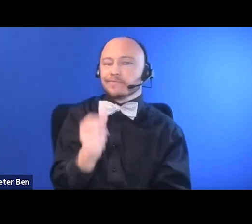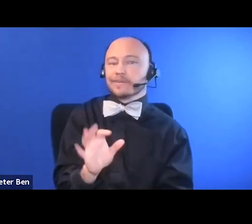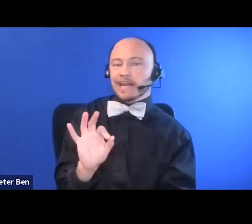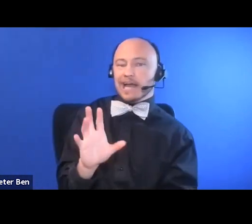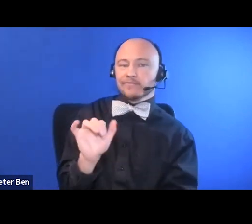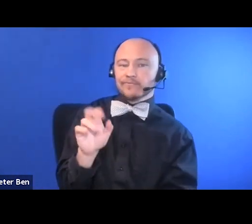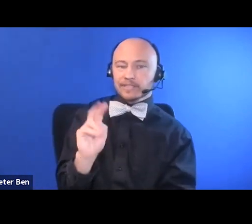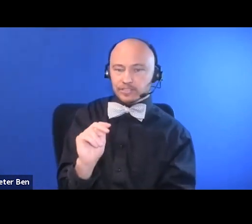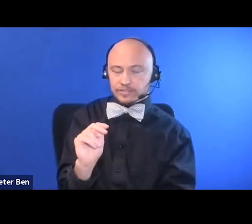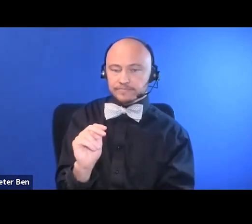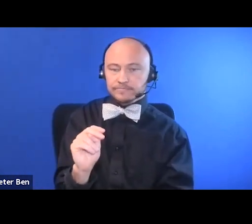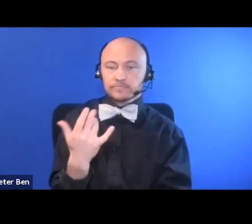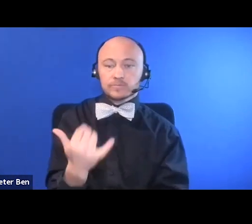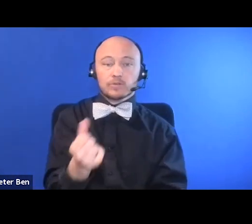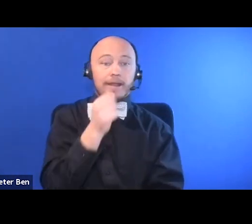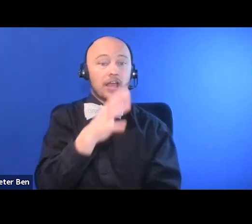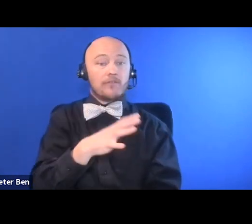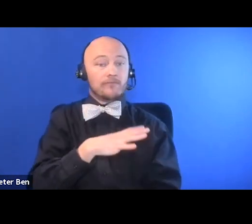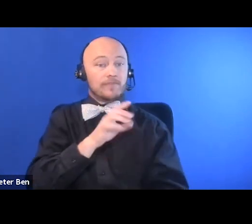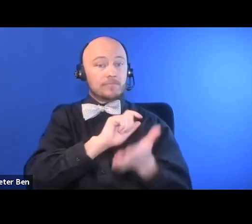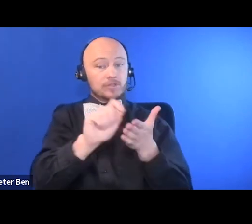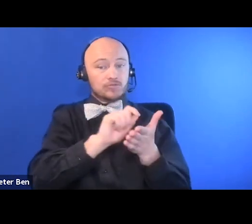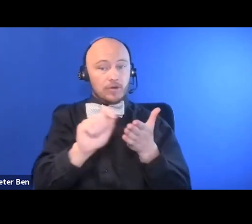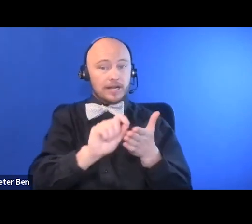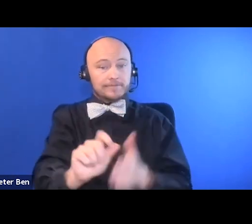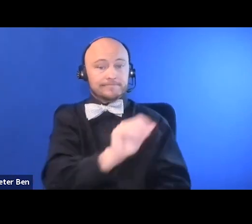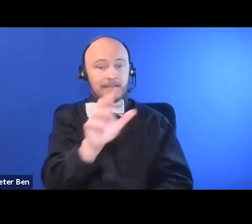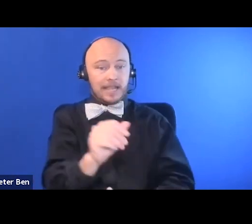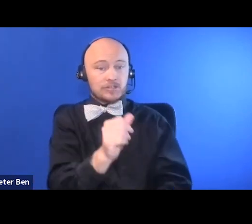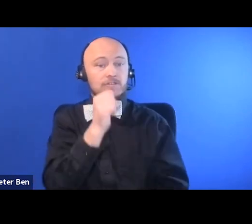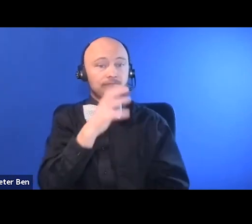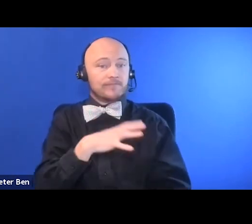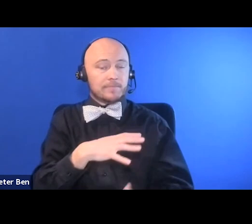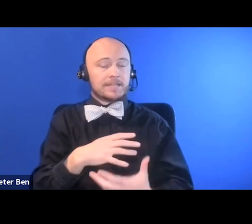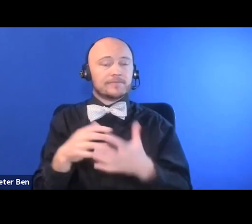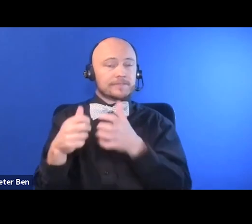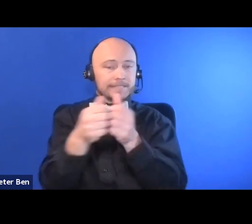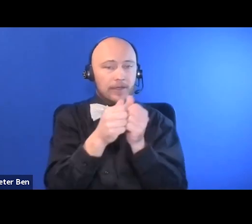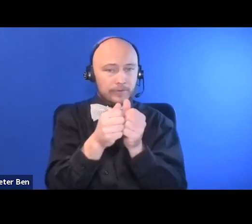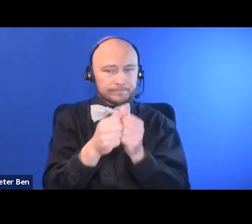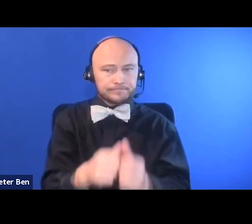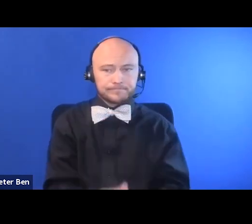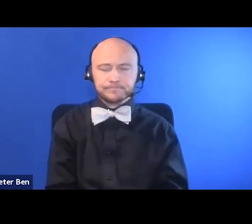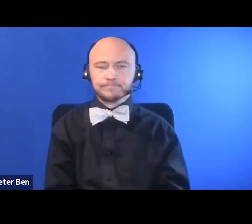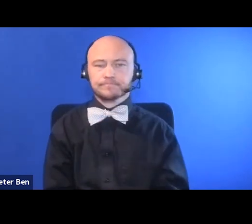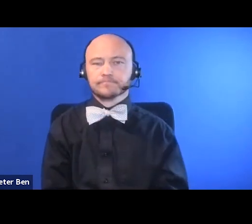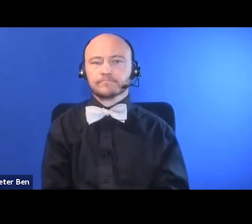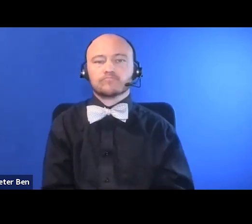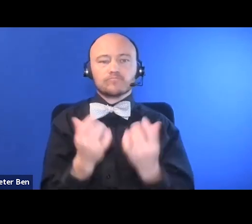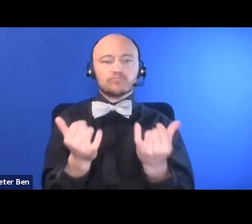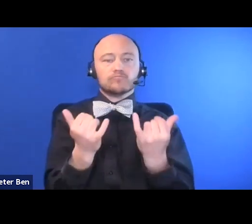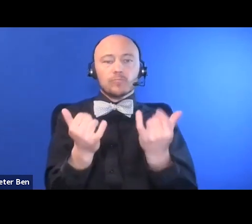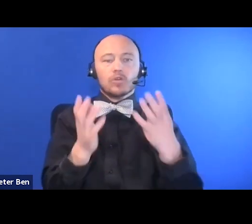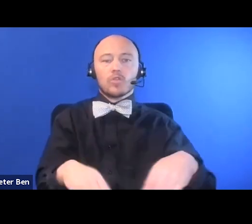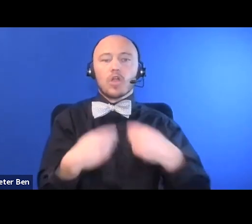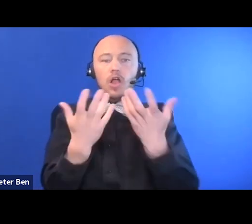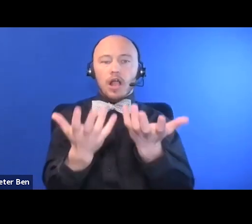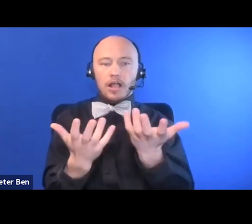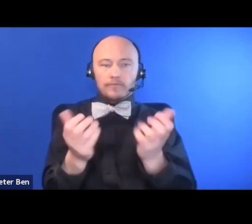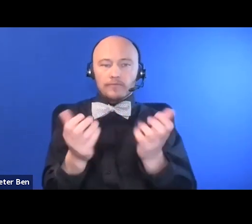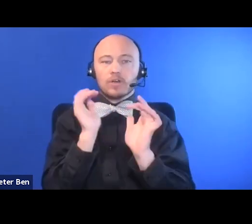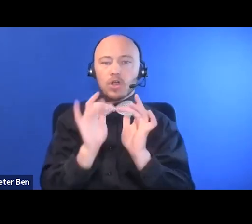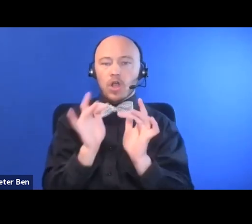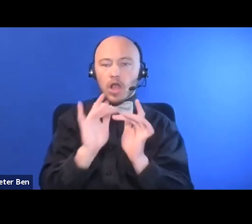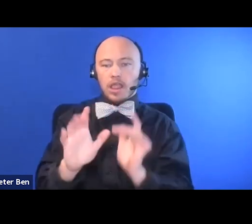our feminist writing workshop with the Asian American Feminist Collective. We are currently offering a series of online